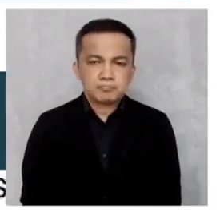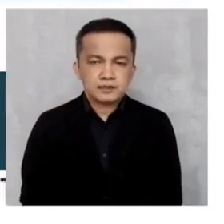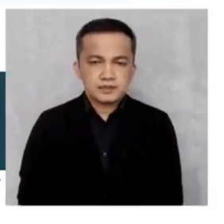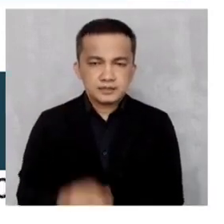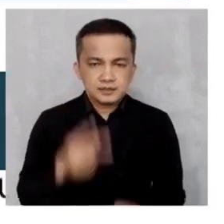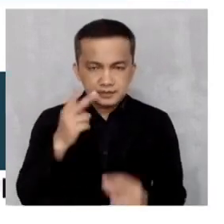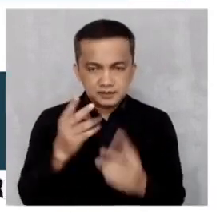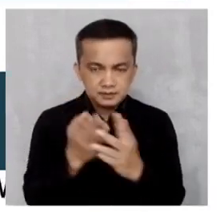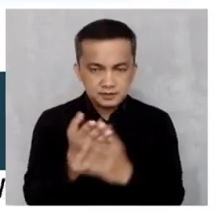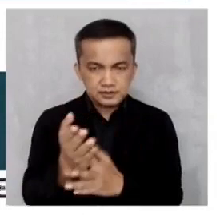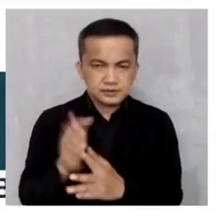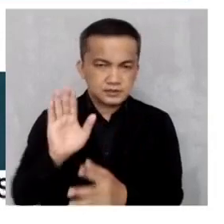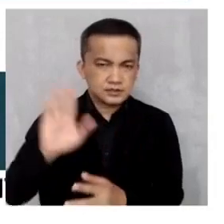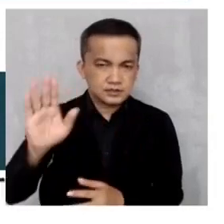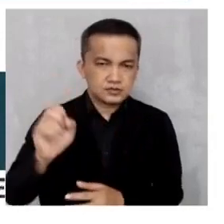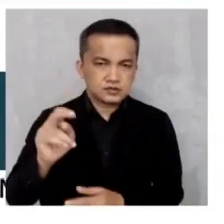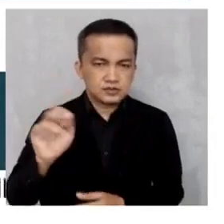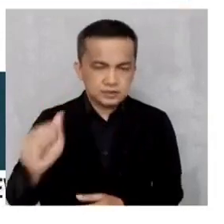transparent in his SONA.